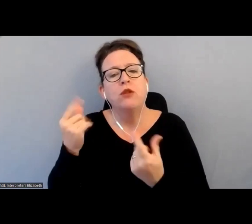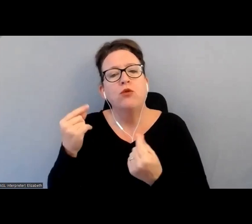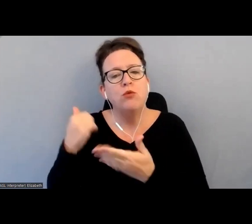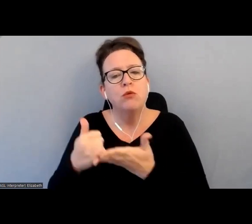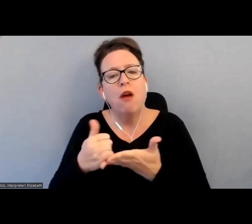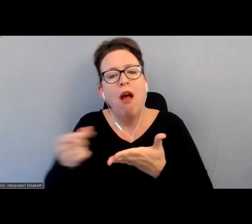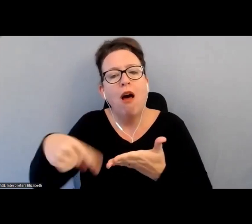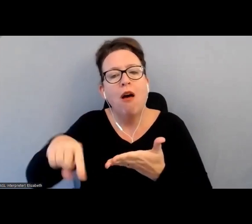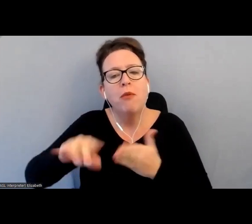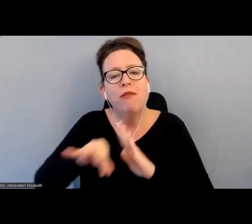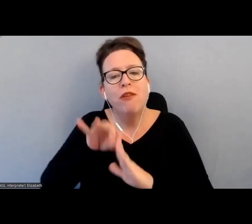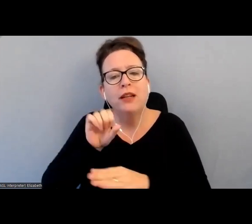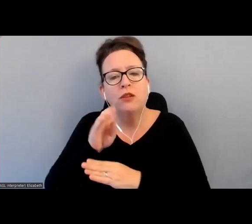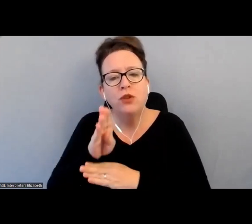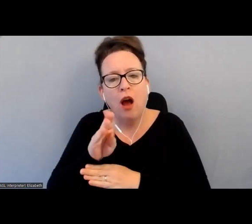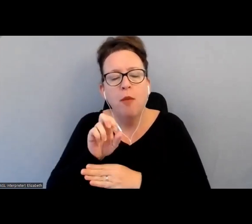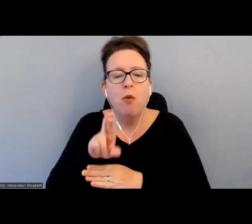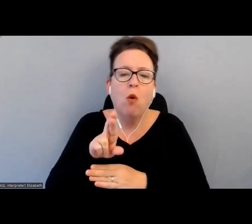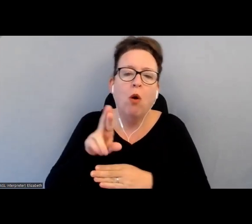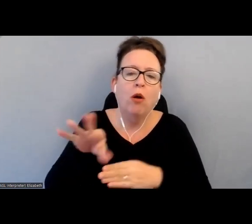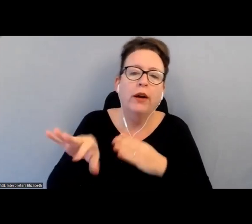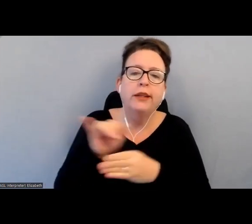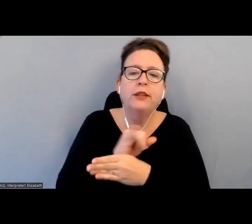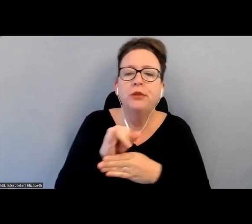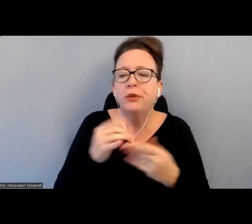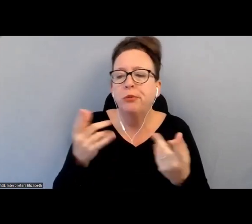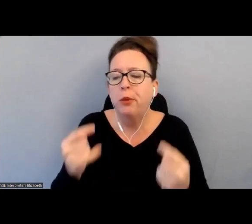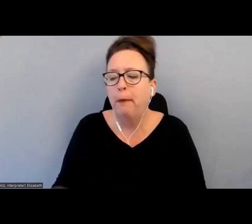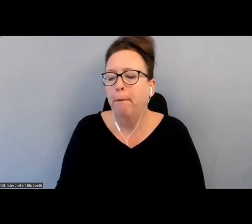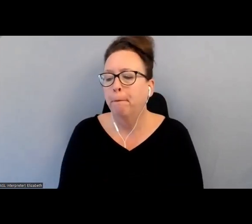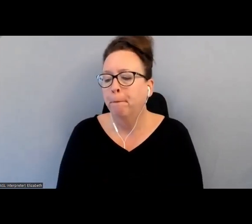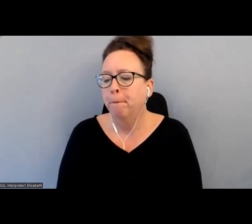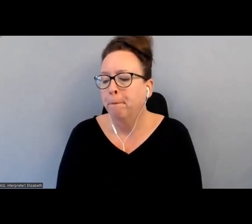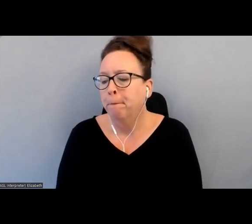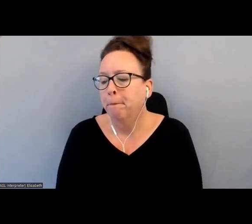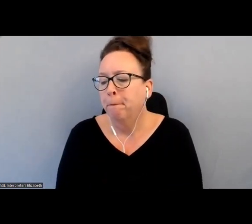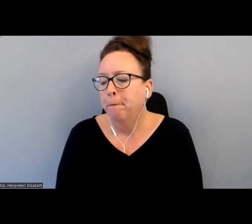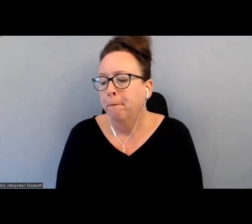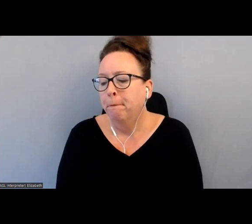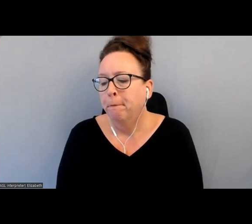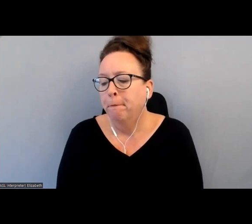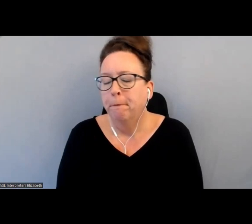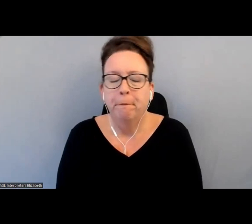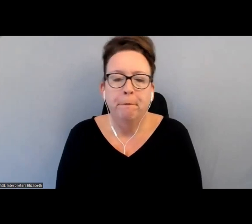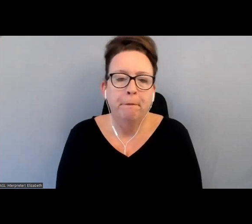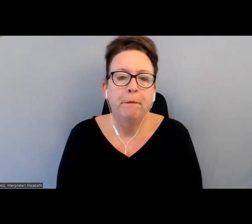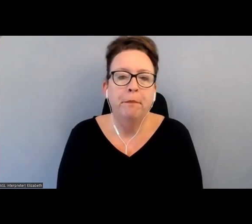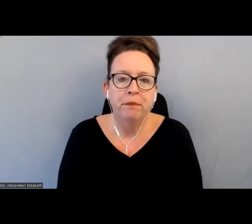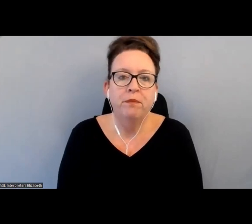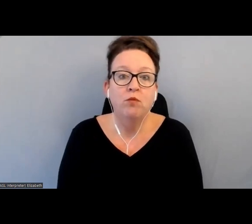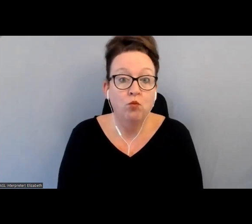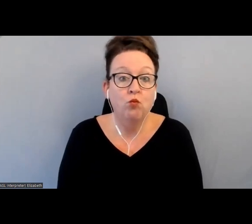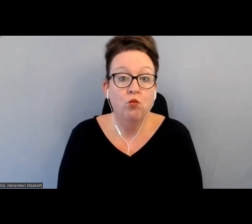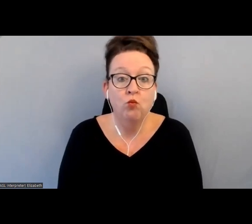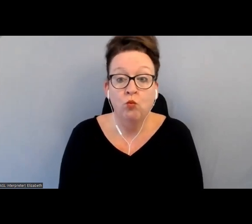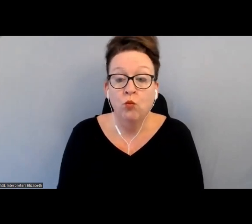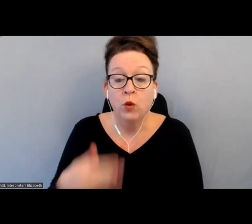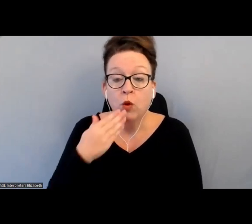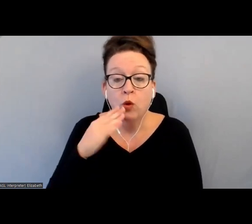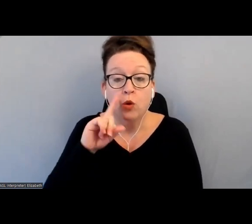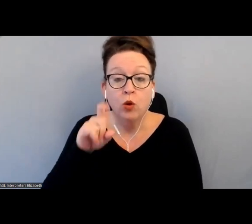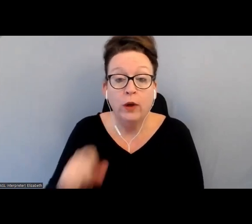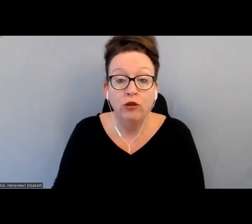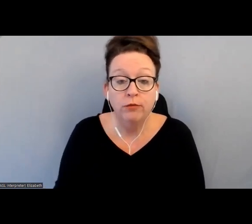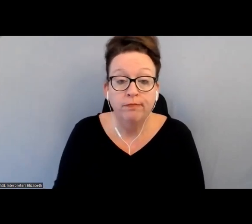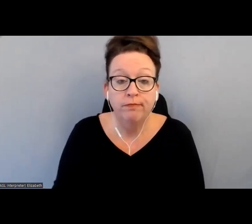job skills, or an internship, et cetera? Yeah, great question. So if they live out of